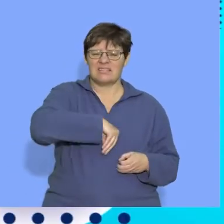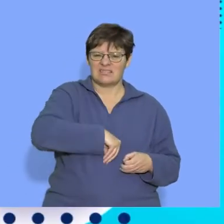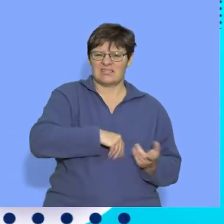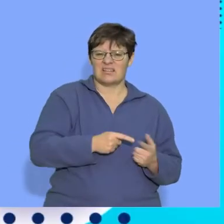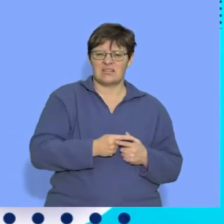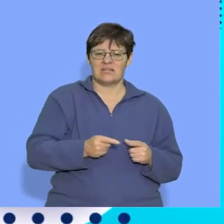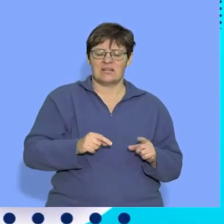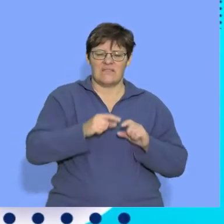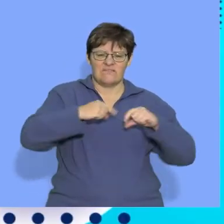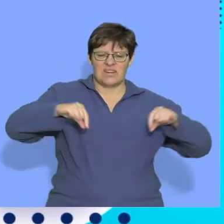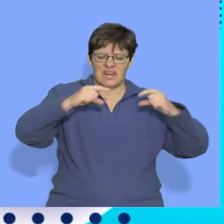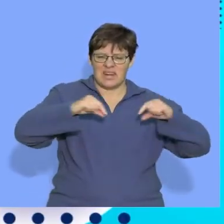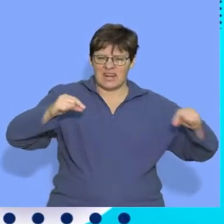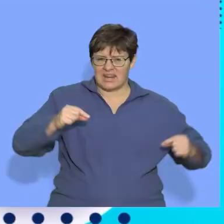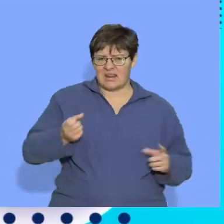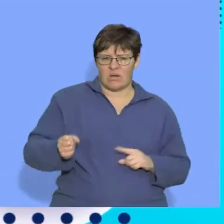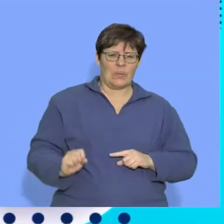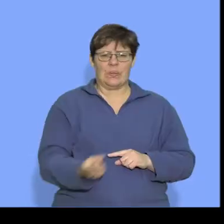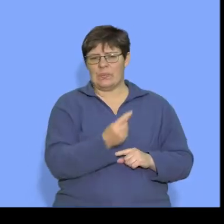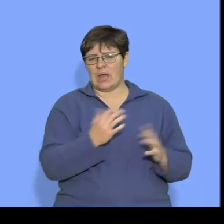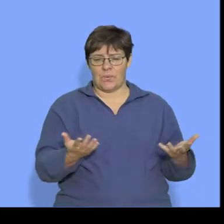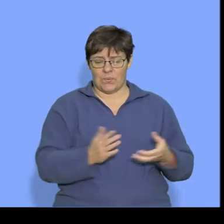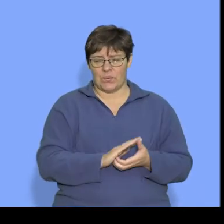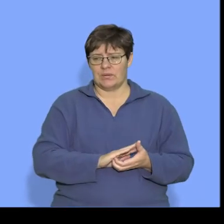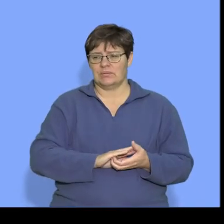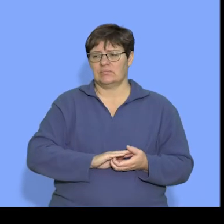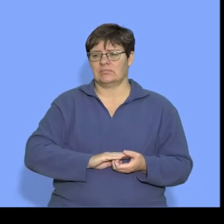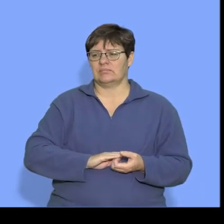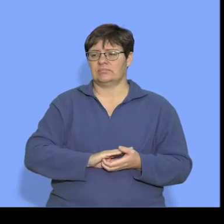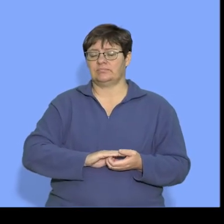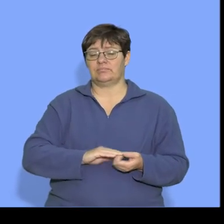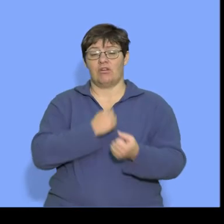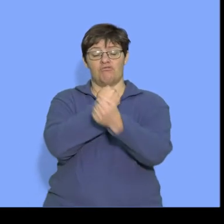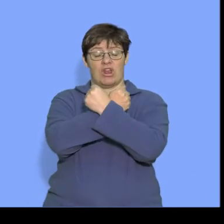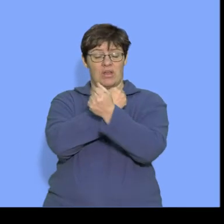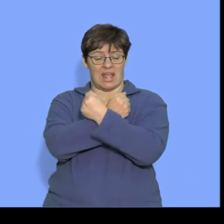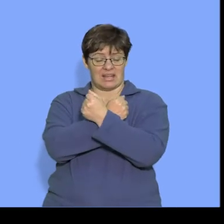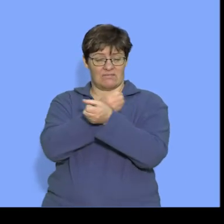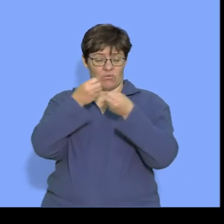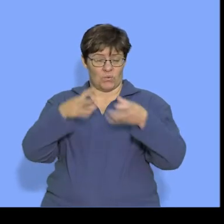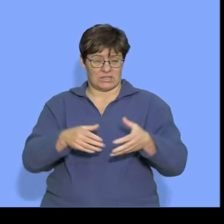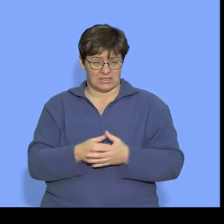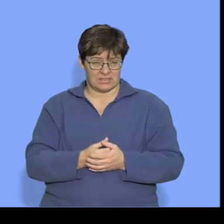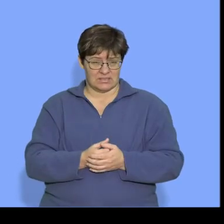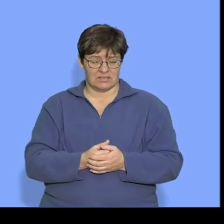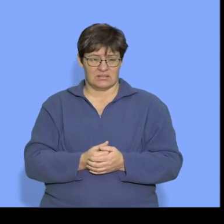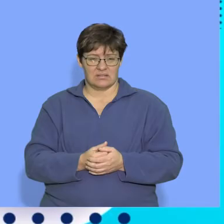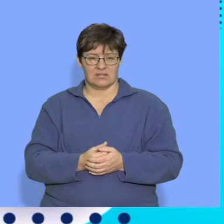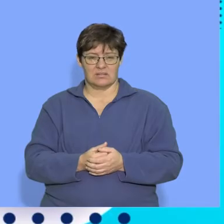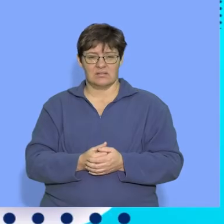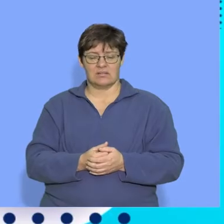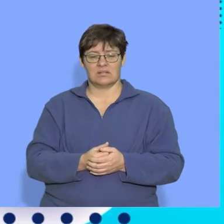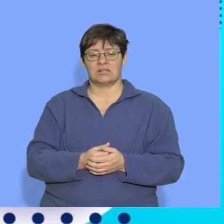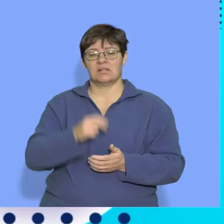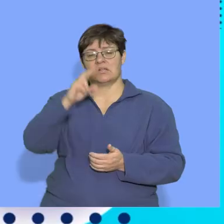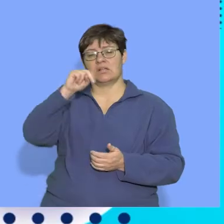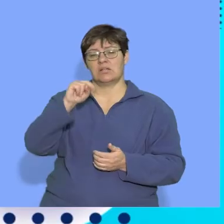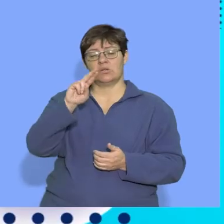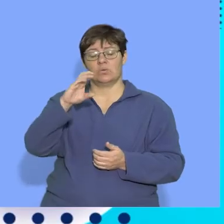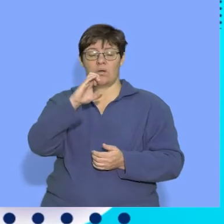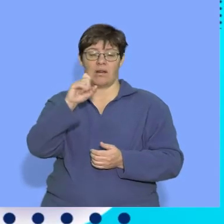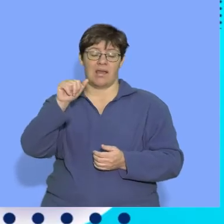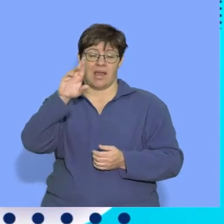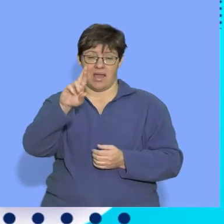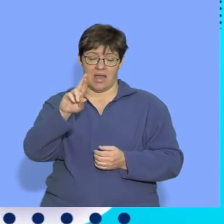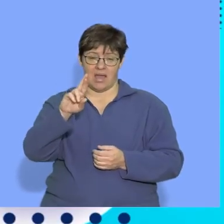fins and how that is disposed of. Radioactive waste, and we talk about nuclear power stations and how they produce radioactive